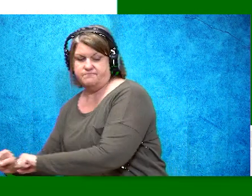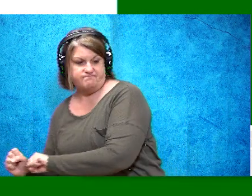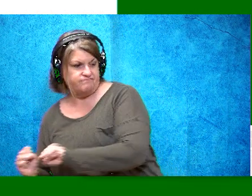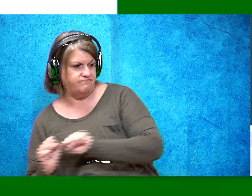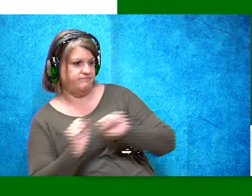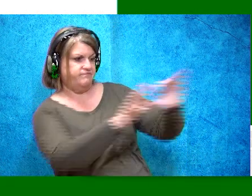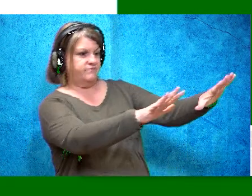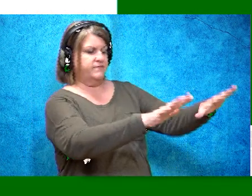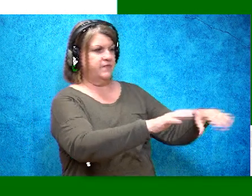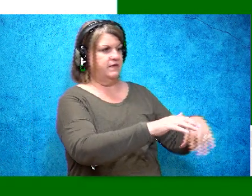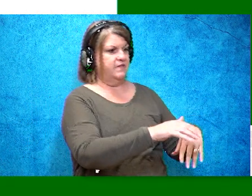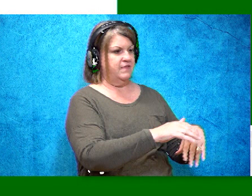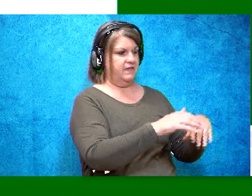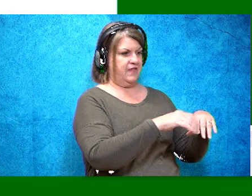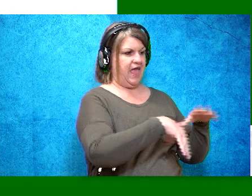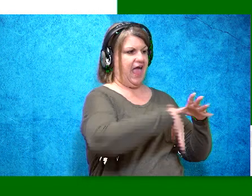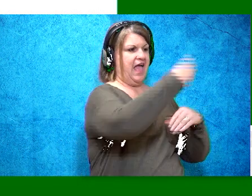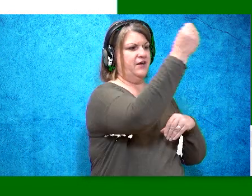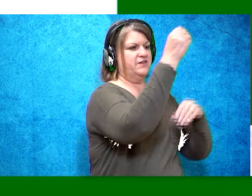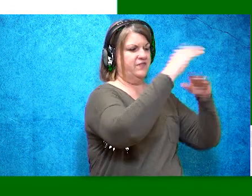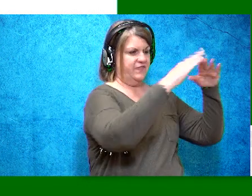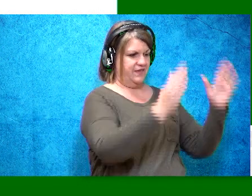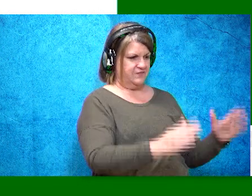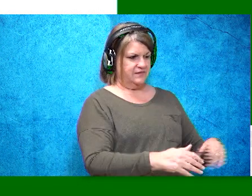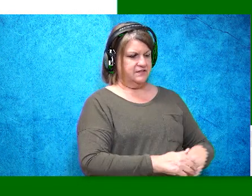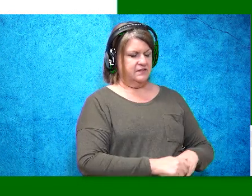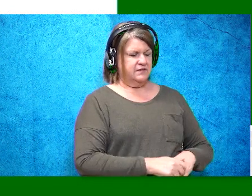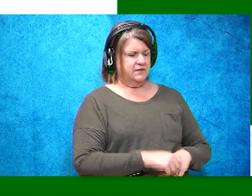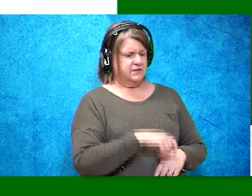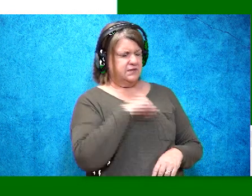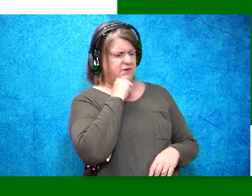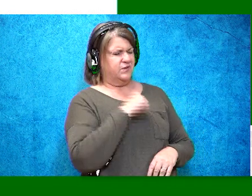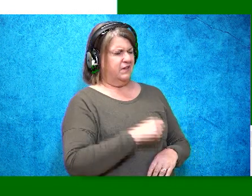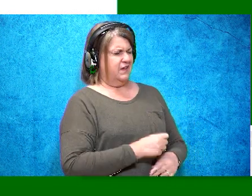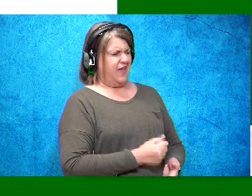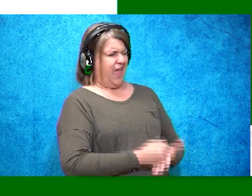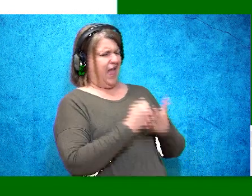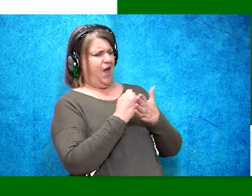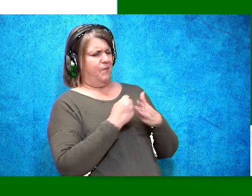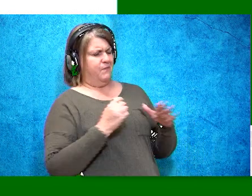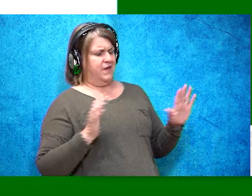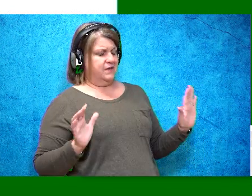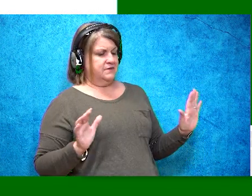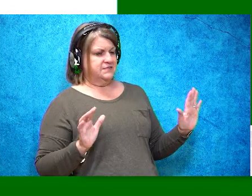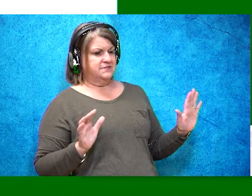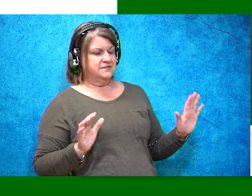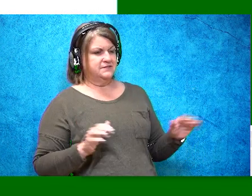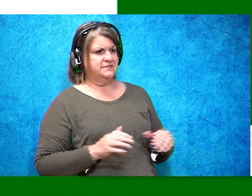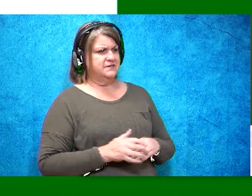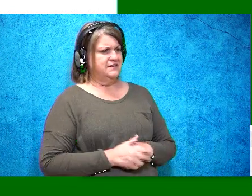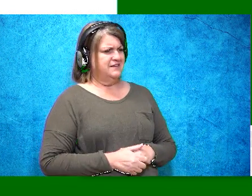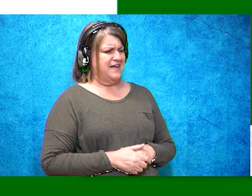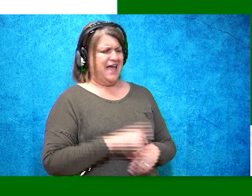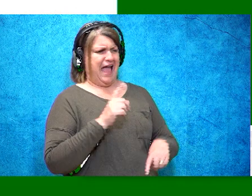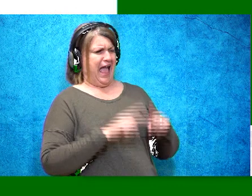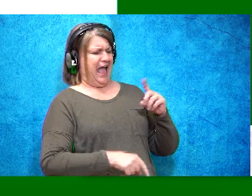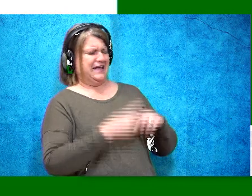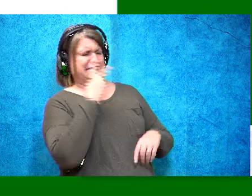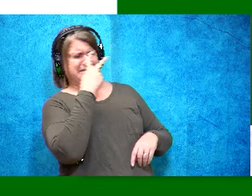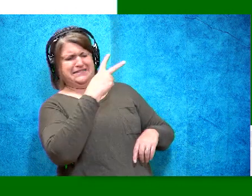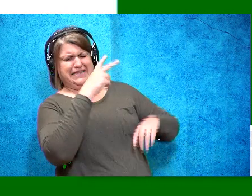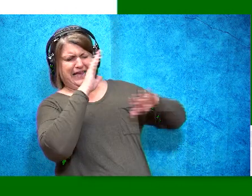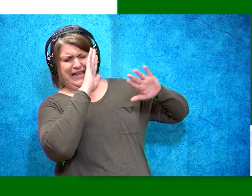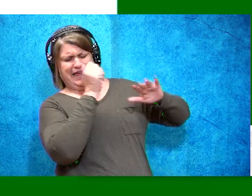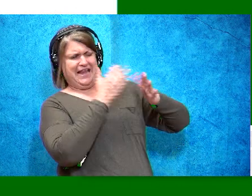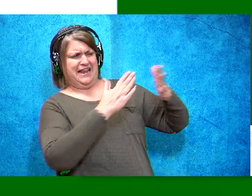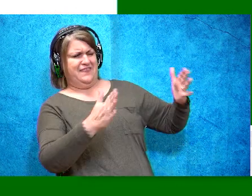front porch. Toad blinked in the bright sun. Help! Help, said Toad. I cannot see